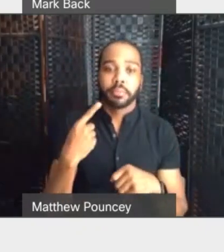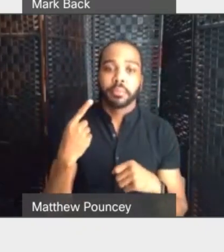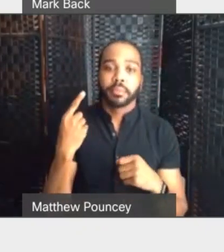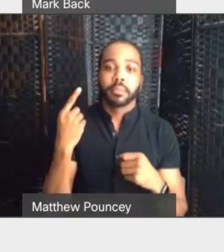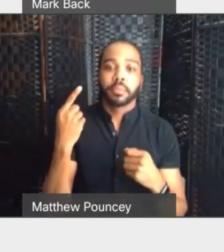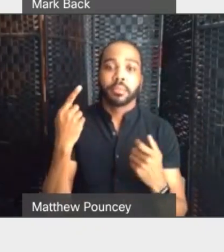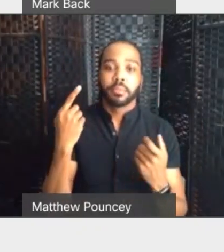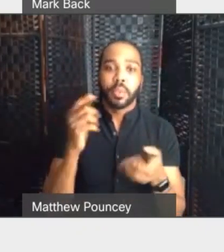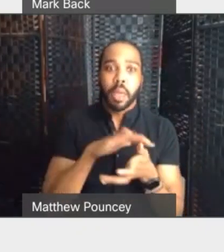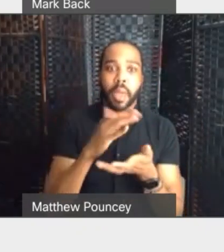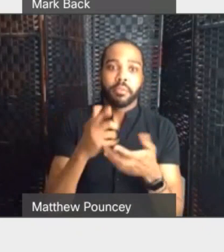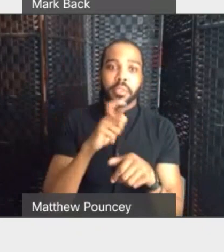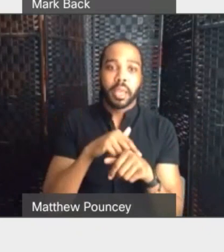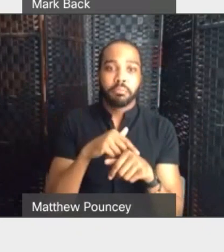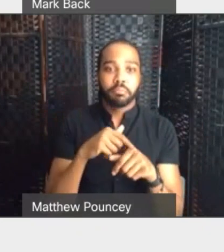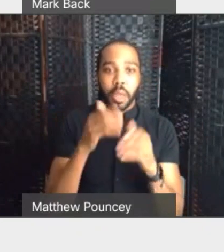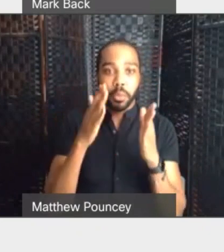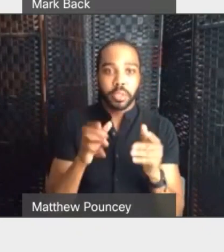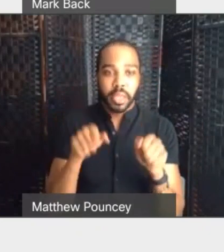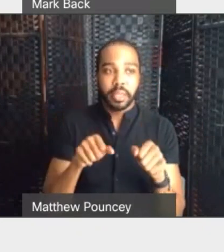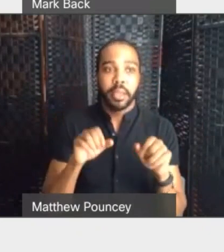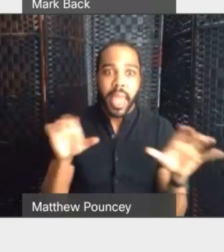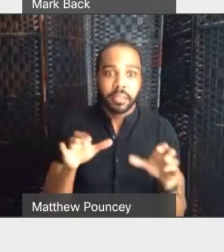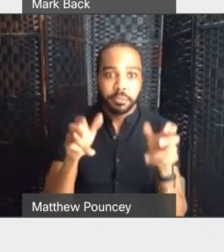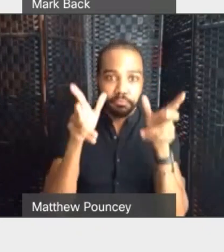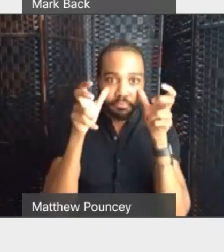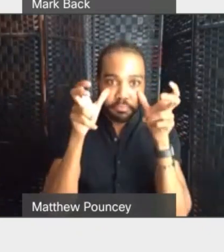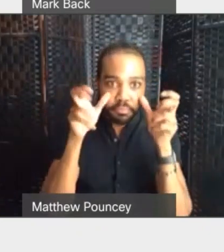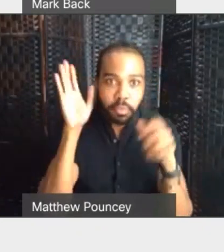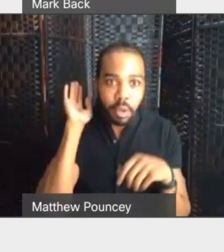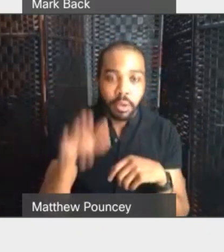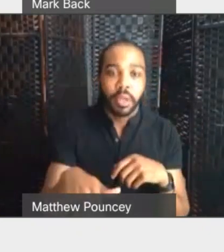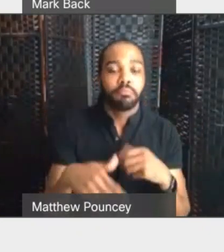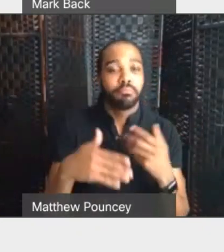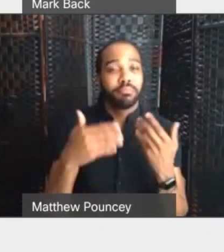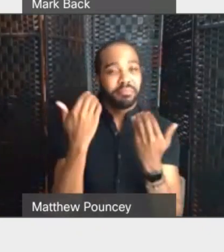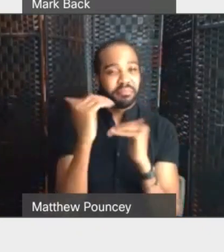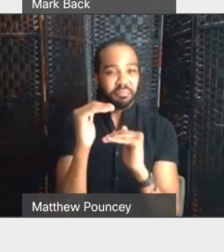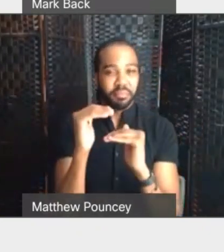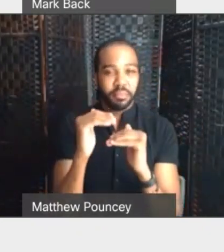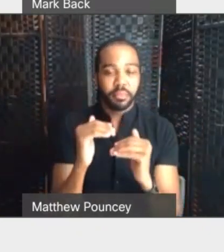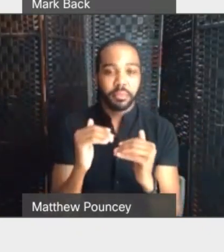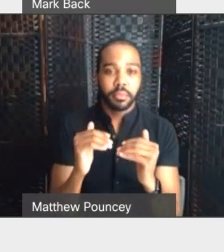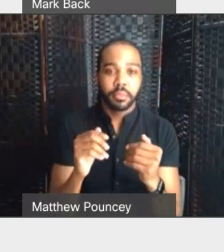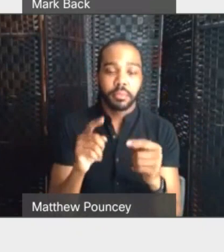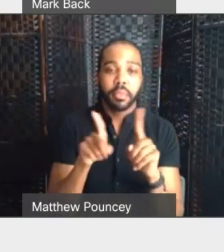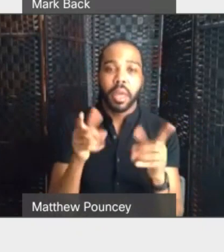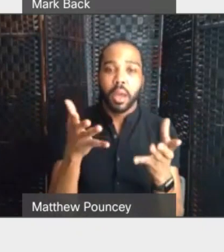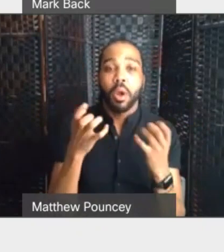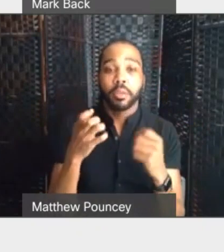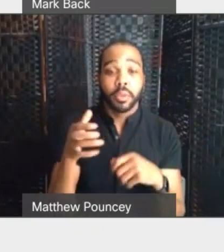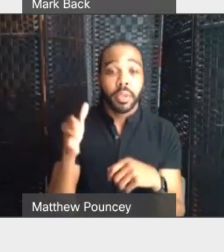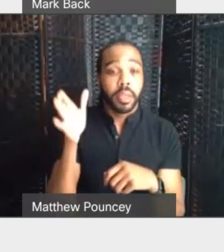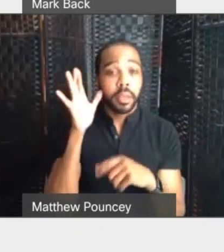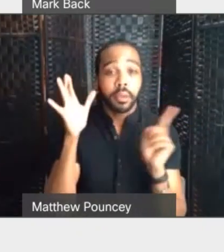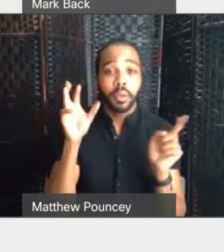the amount of time that a person can actively engage in this is limited, but I would like to hear from